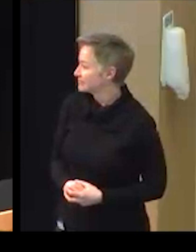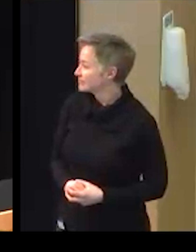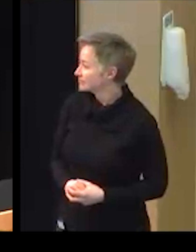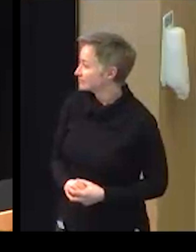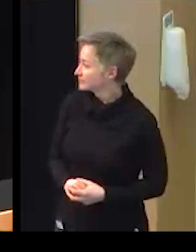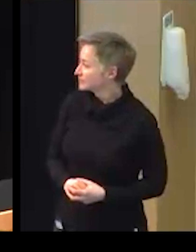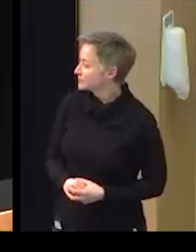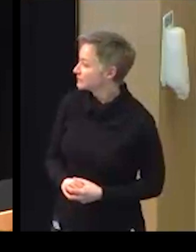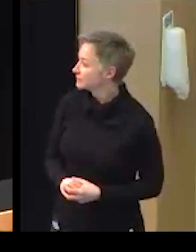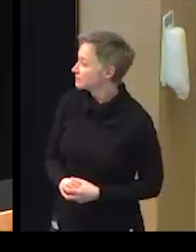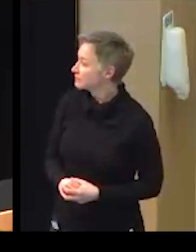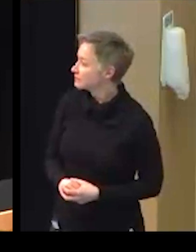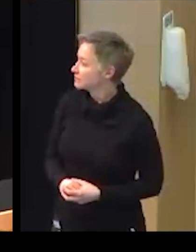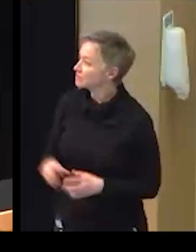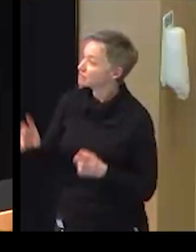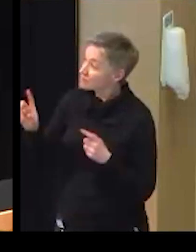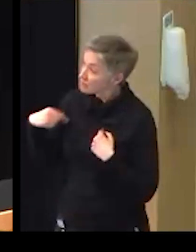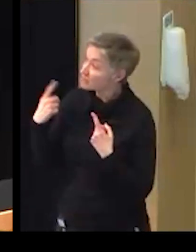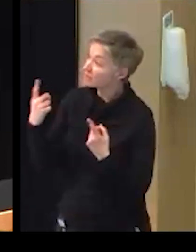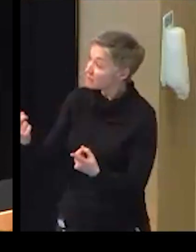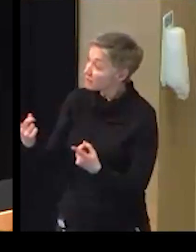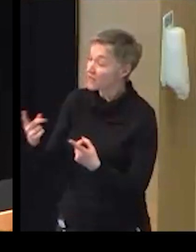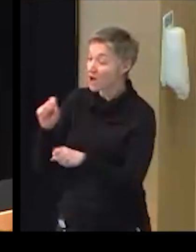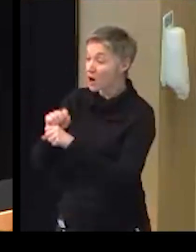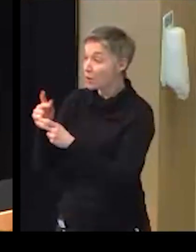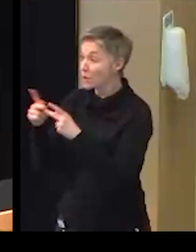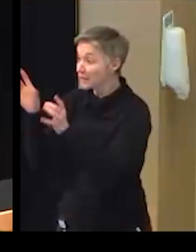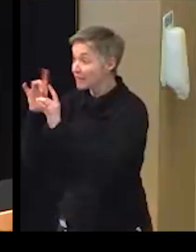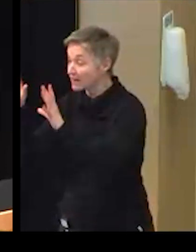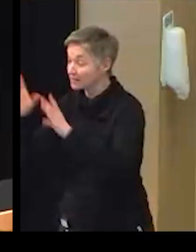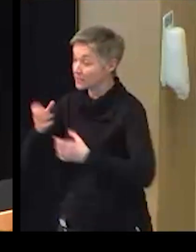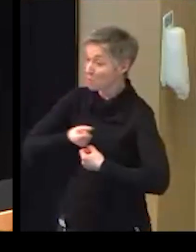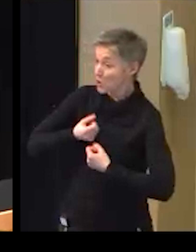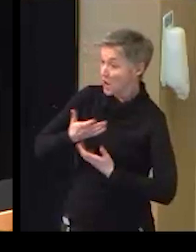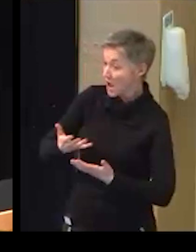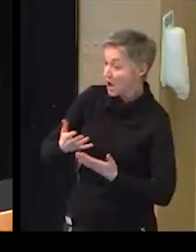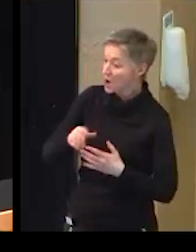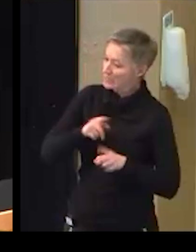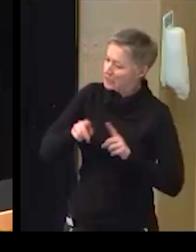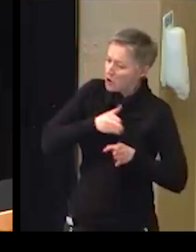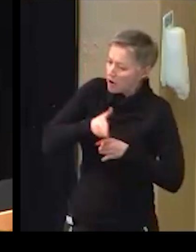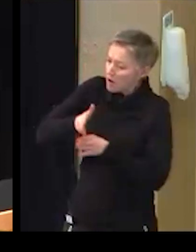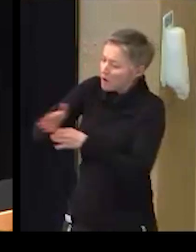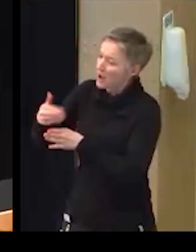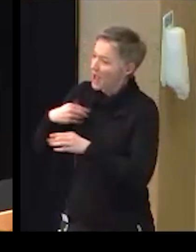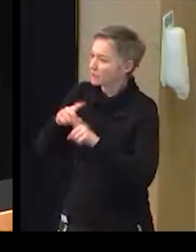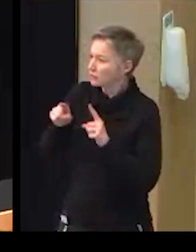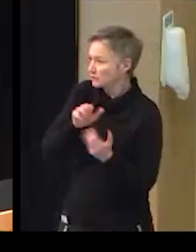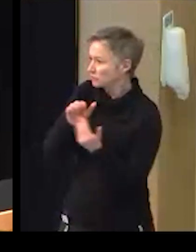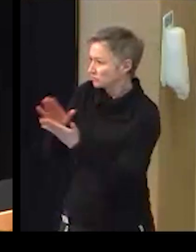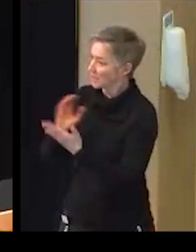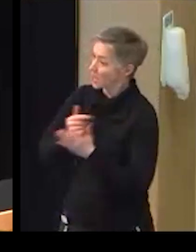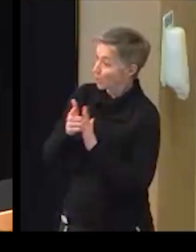There have been various approaches to burnout and workplace violence across the decades in our legal